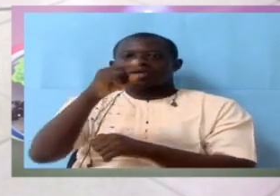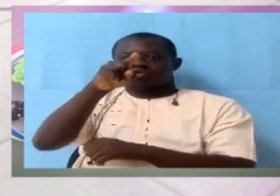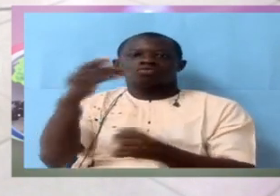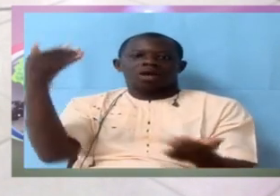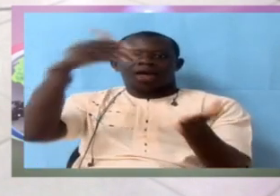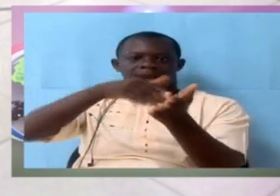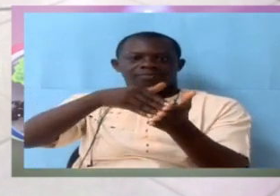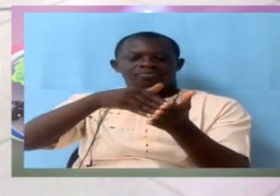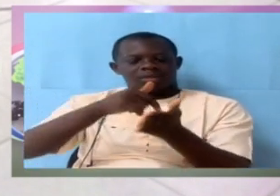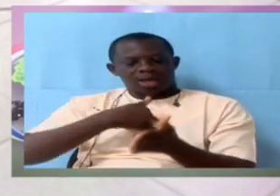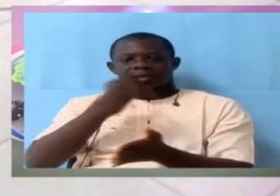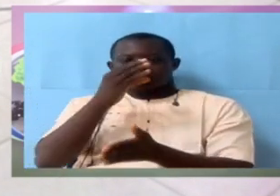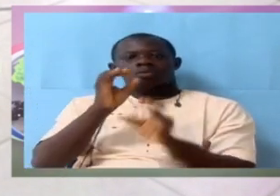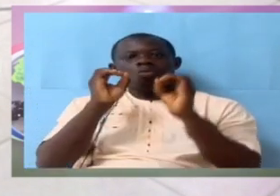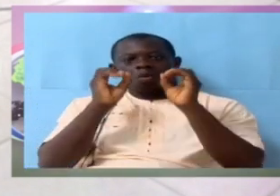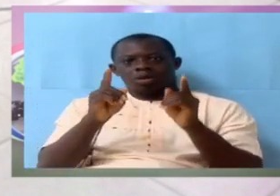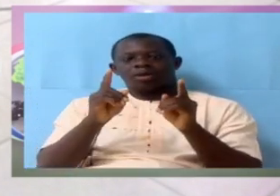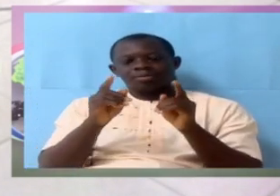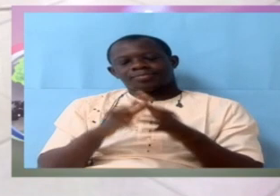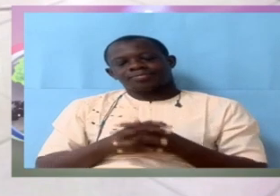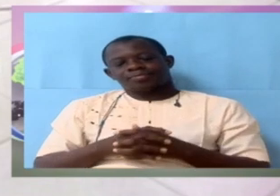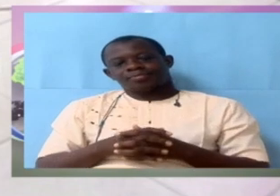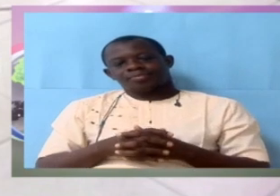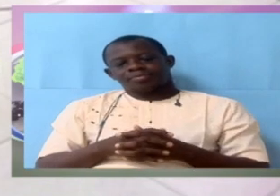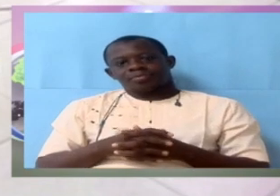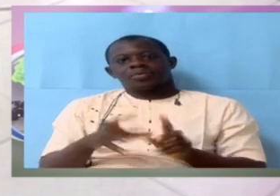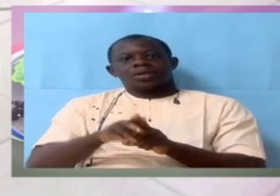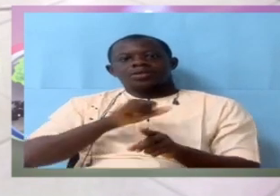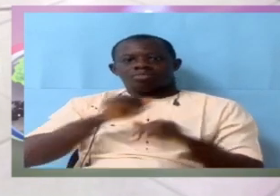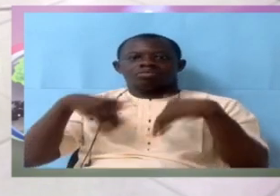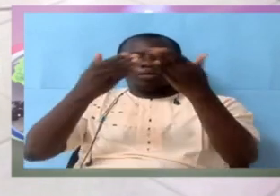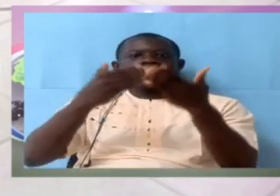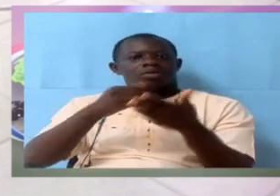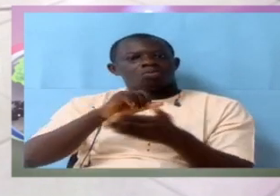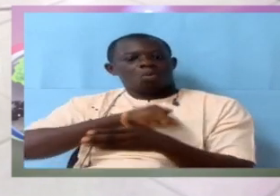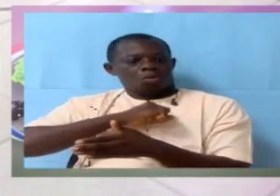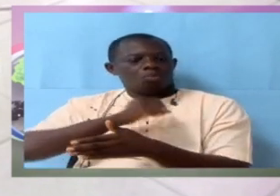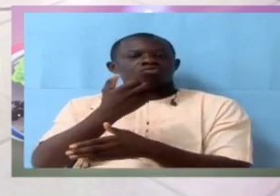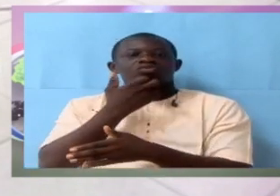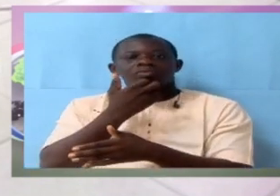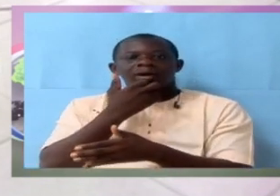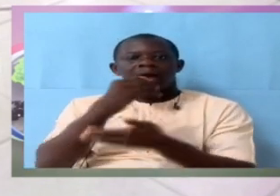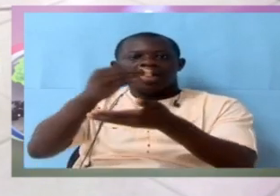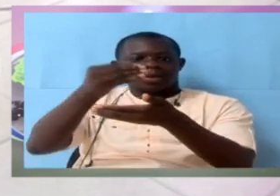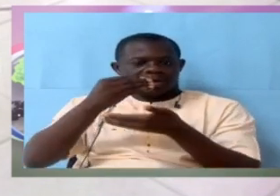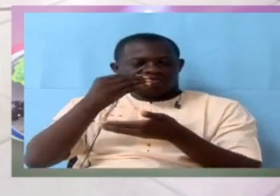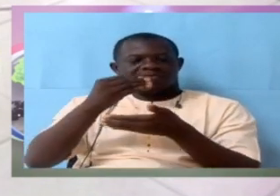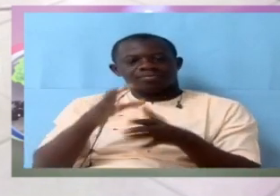Okay. I said, okay. I will have a telephone number. He gave me his telephone number.